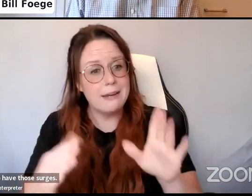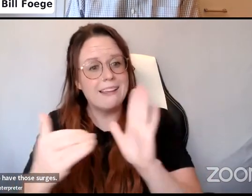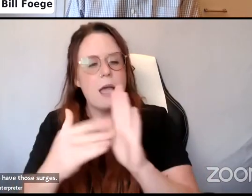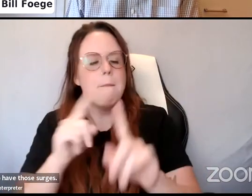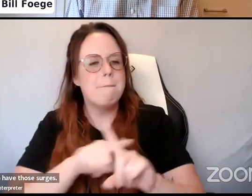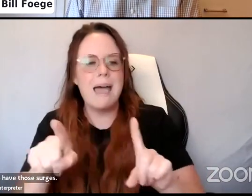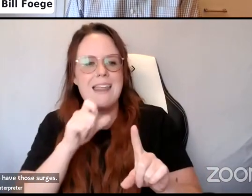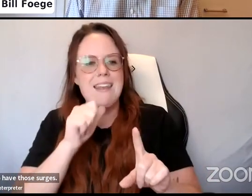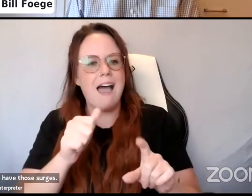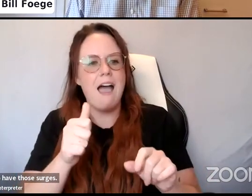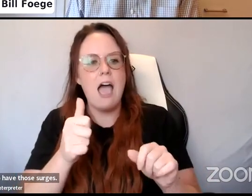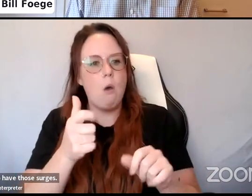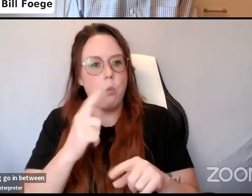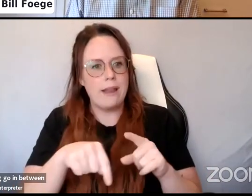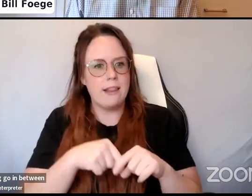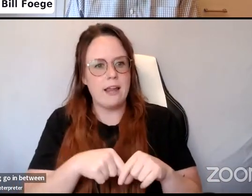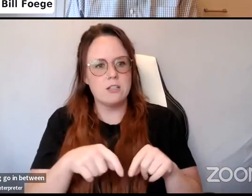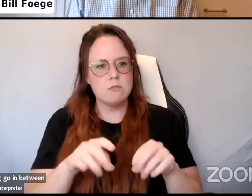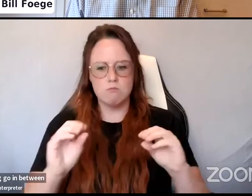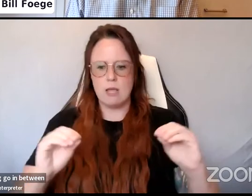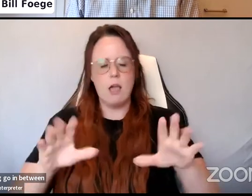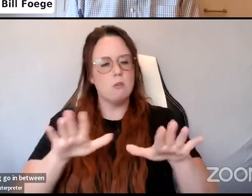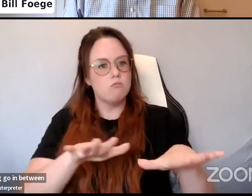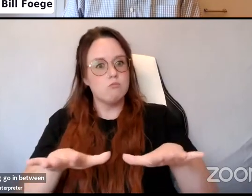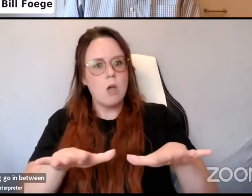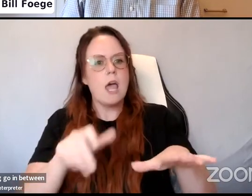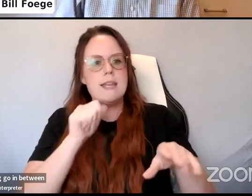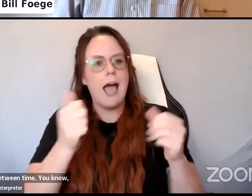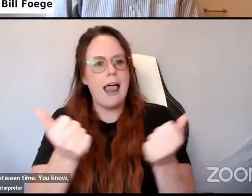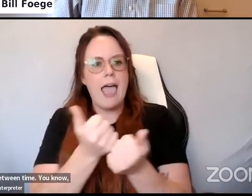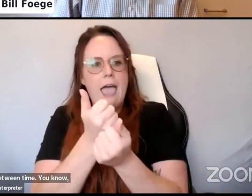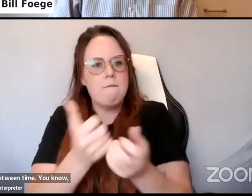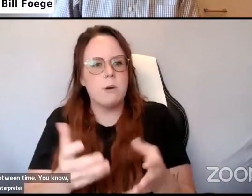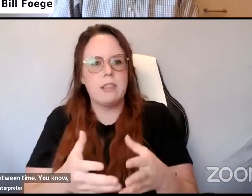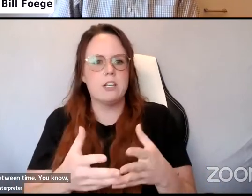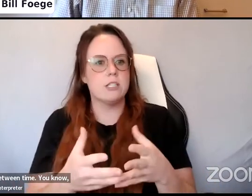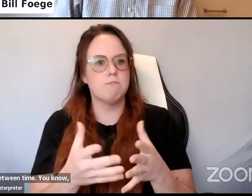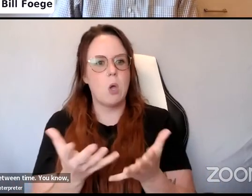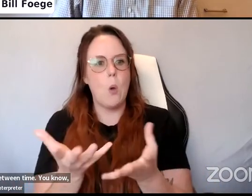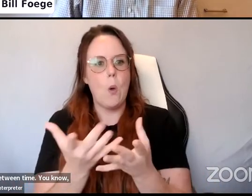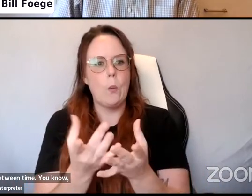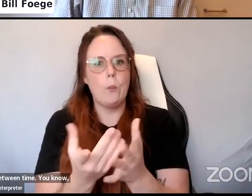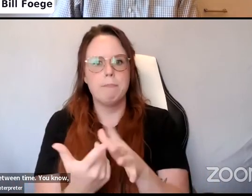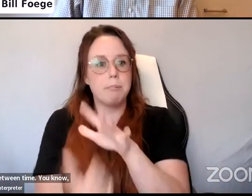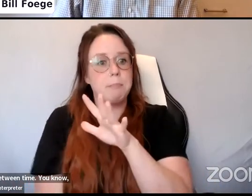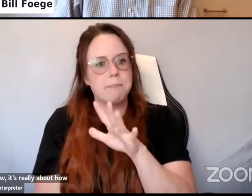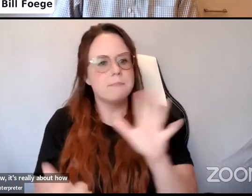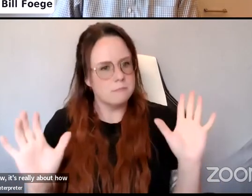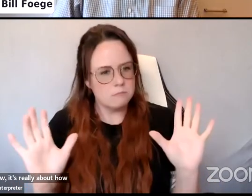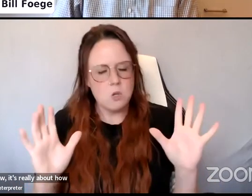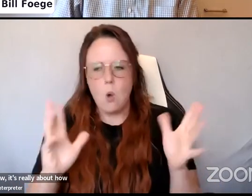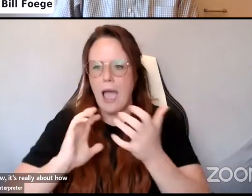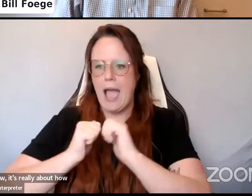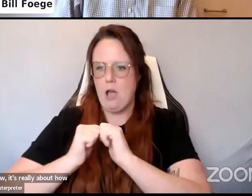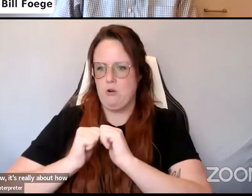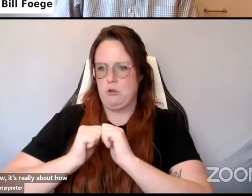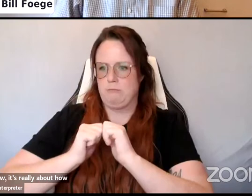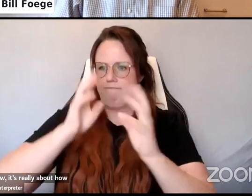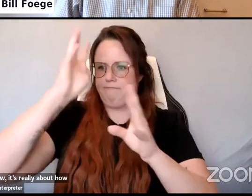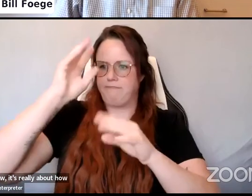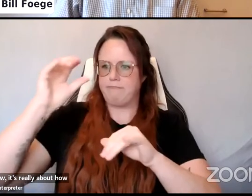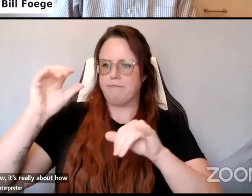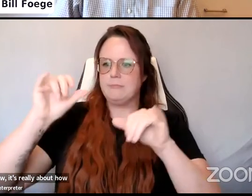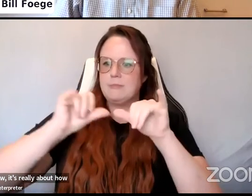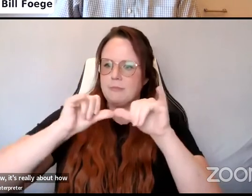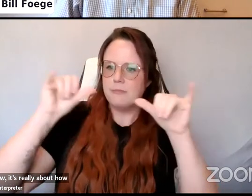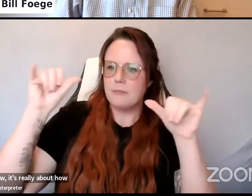everything go in between time you know when you say for whom uh you know it's really about how do we create a system and have a system